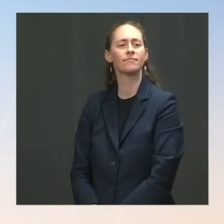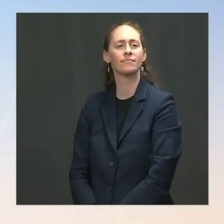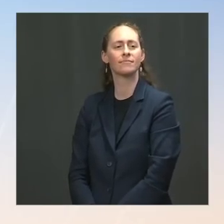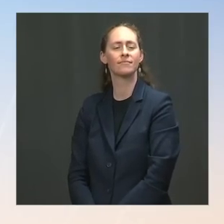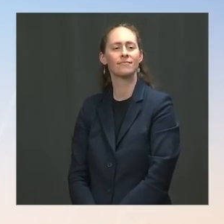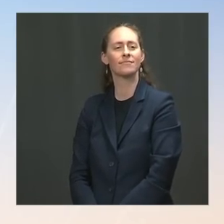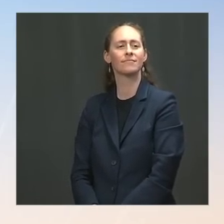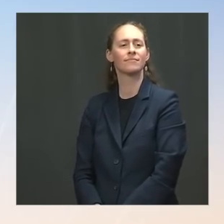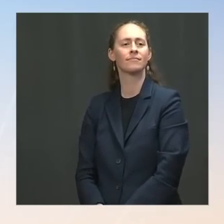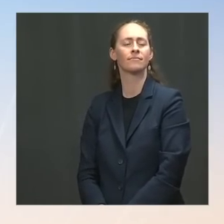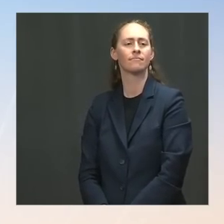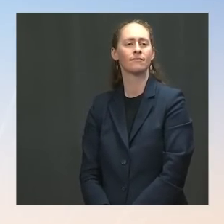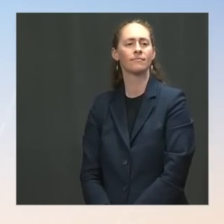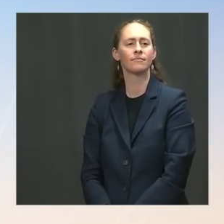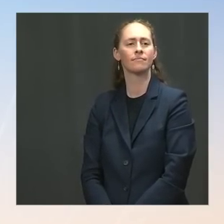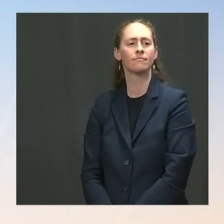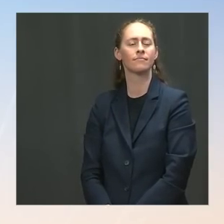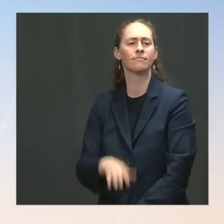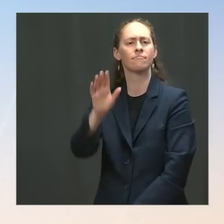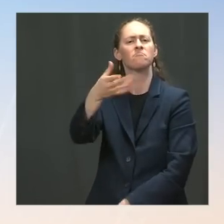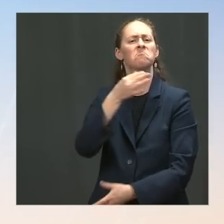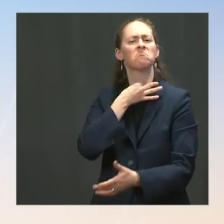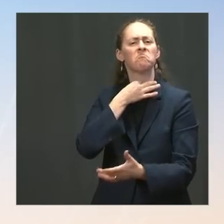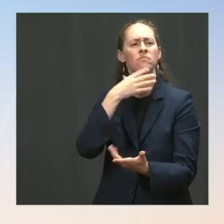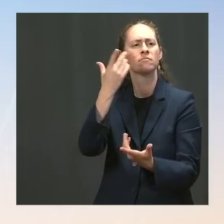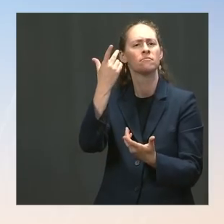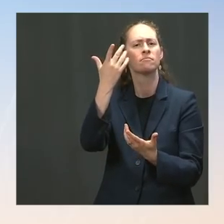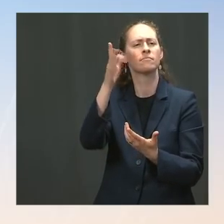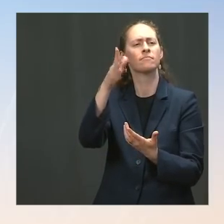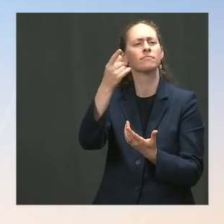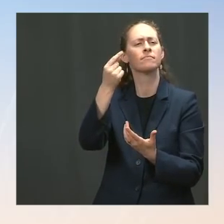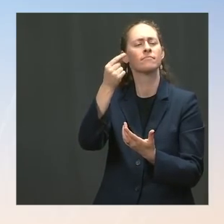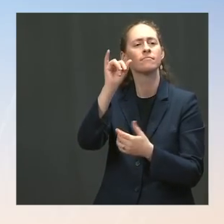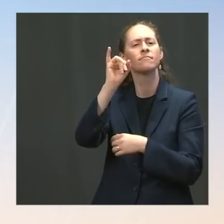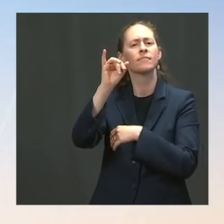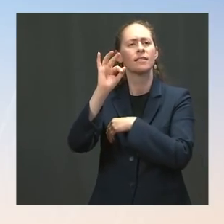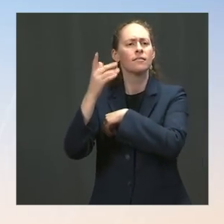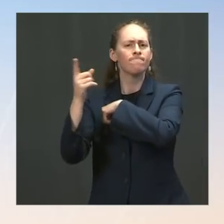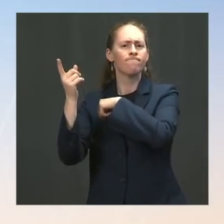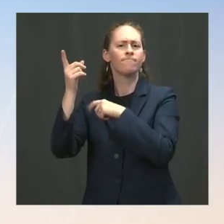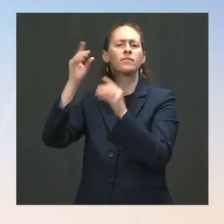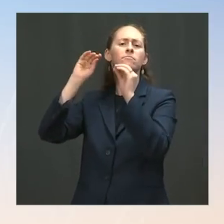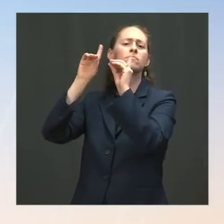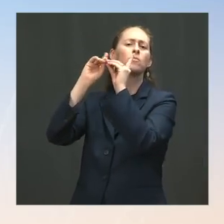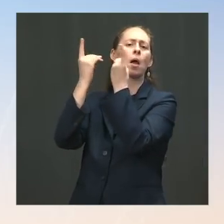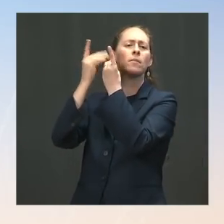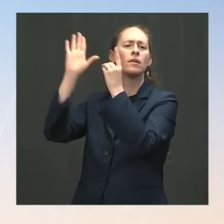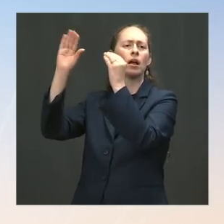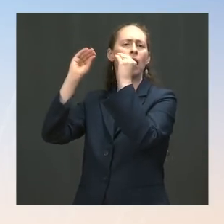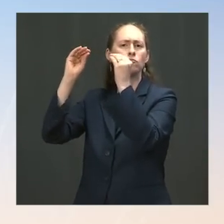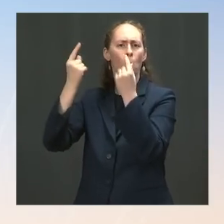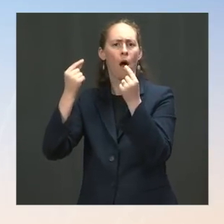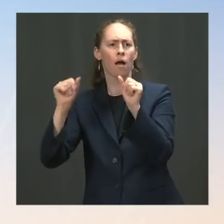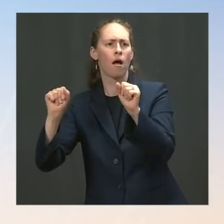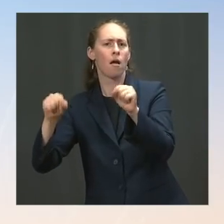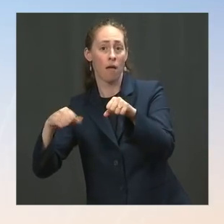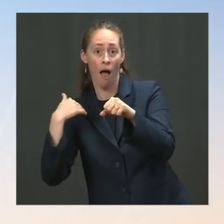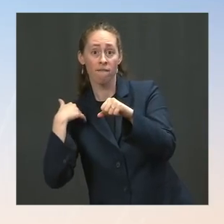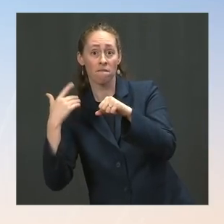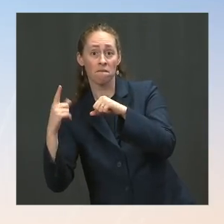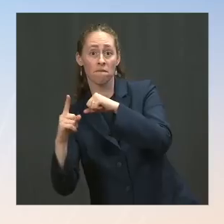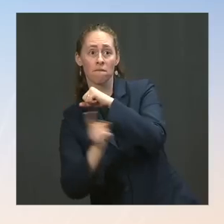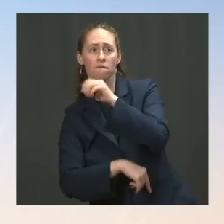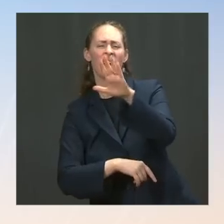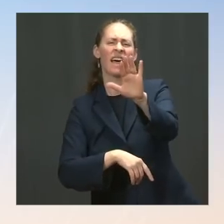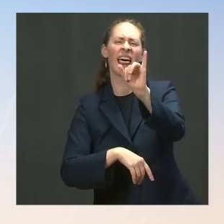education department have in its toolbox to ensure that in districts where we see school leaders fighting